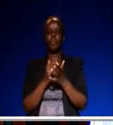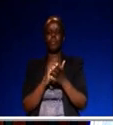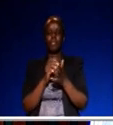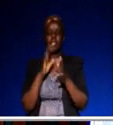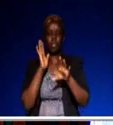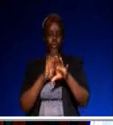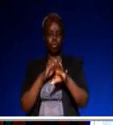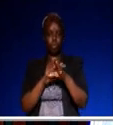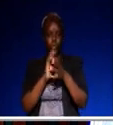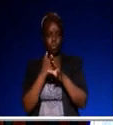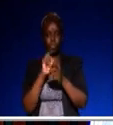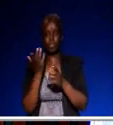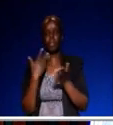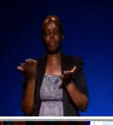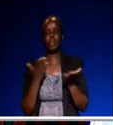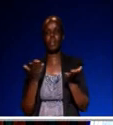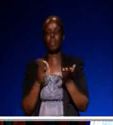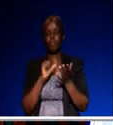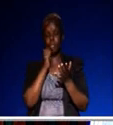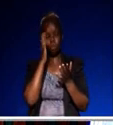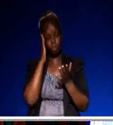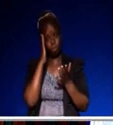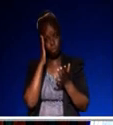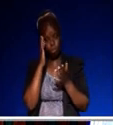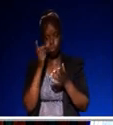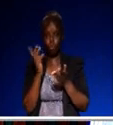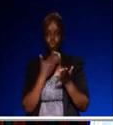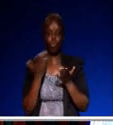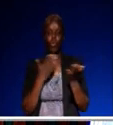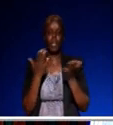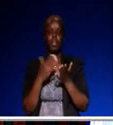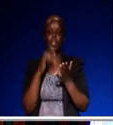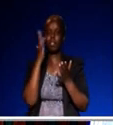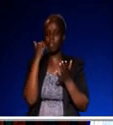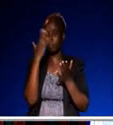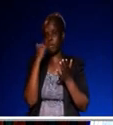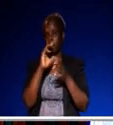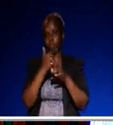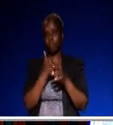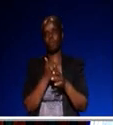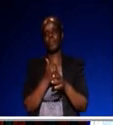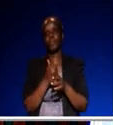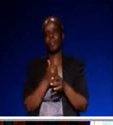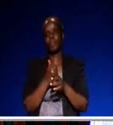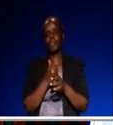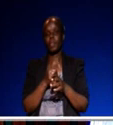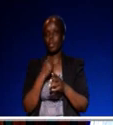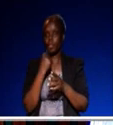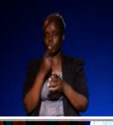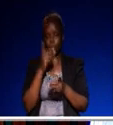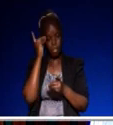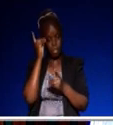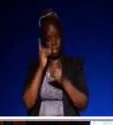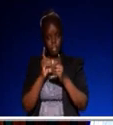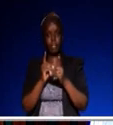somewhere, but he didn't know where the aroma was coming from. So he